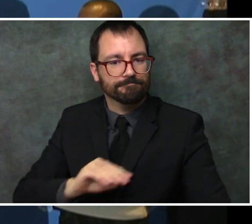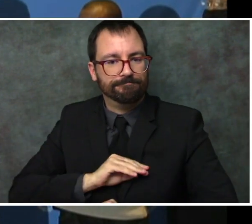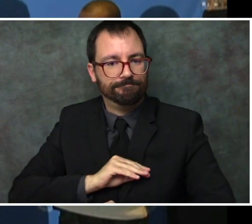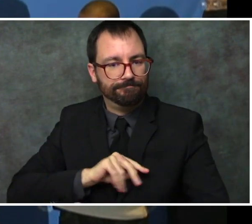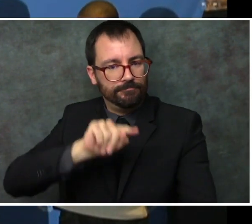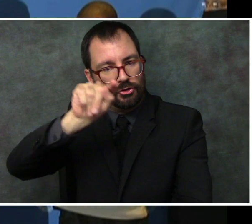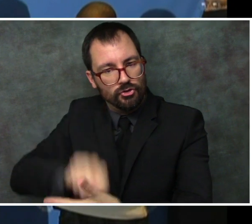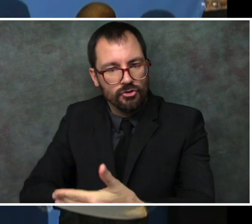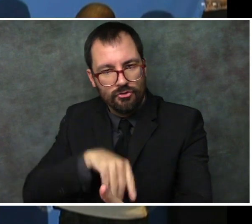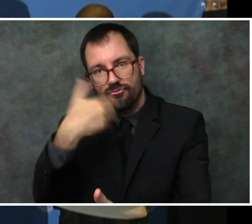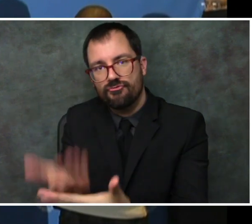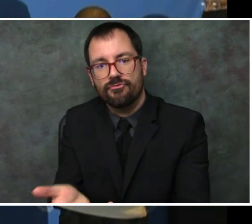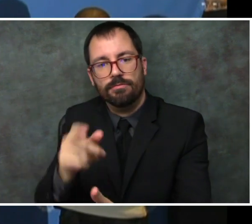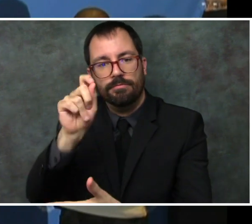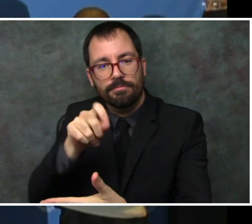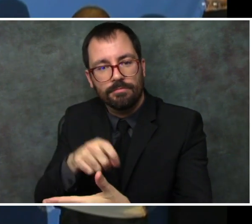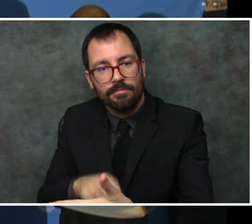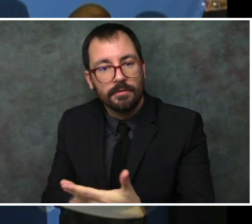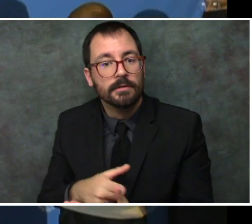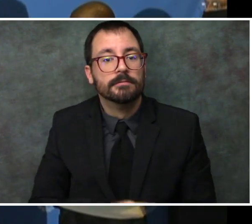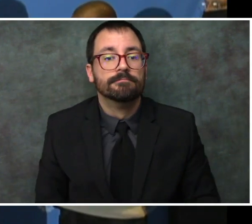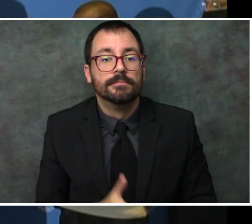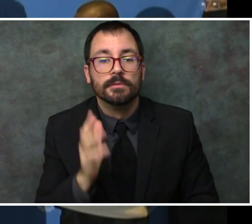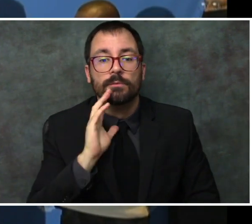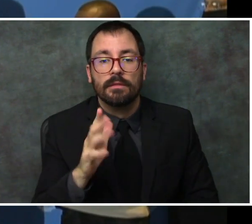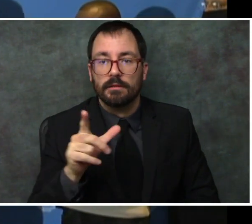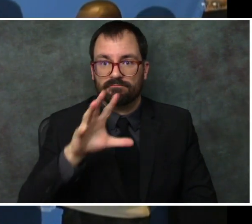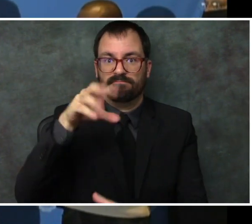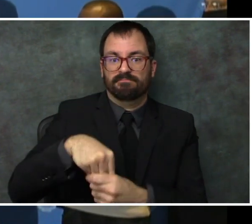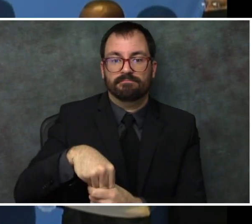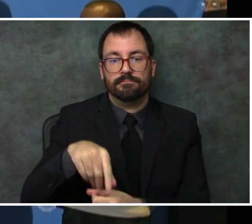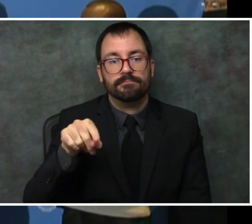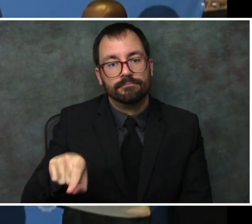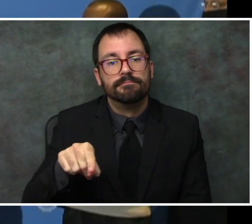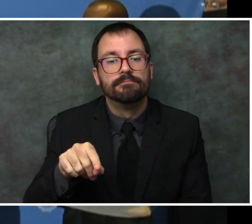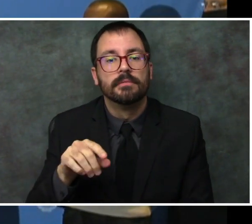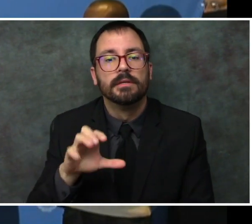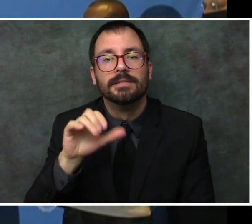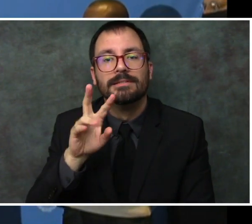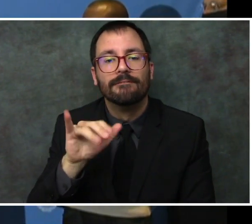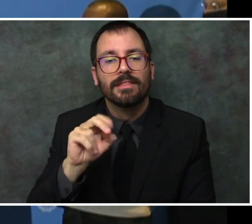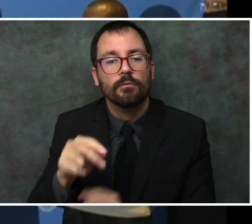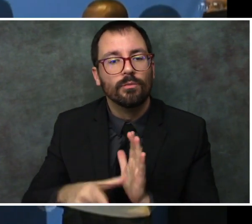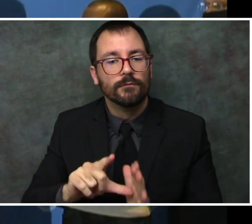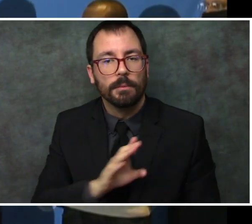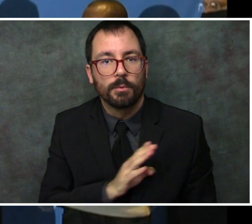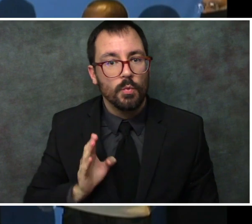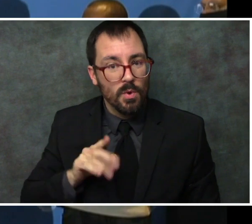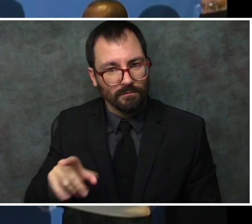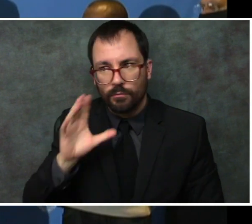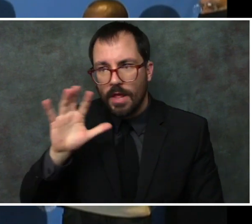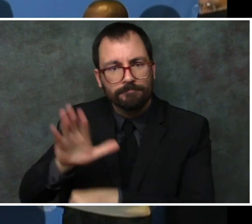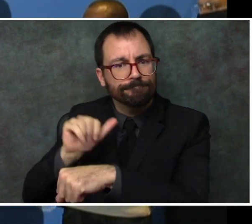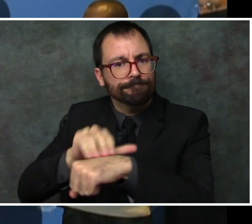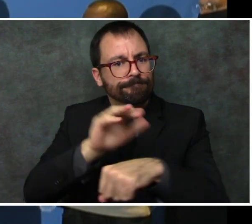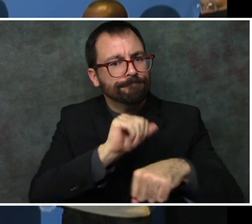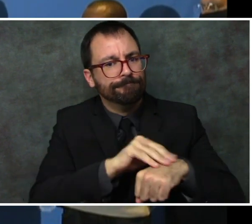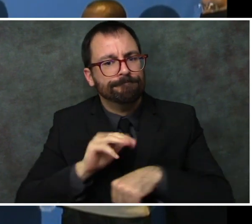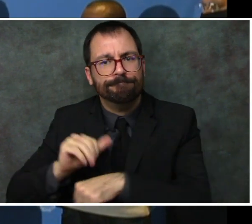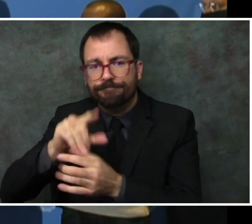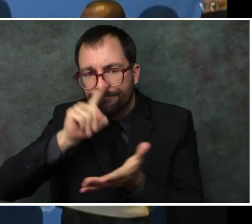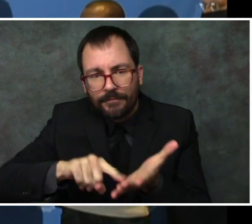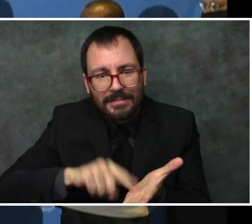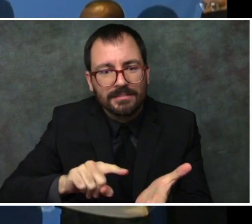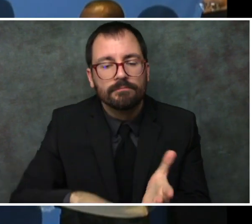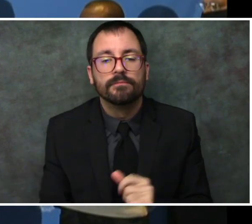review board with subpoena powers to conduct investigations, and an internal affairs oversight panel that builds on and strengthens the existing